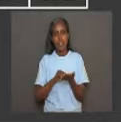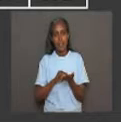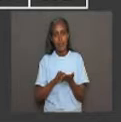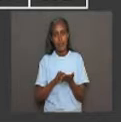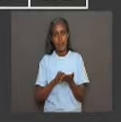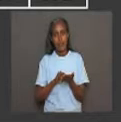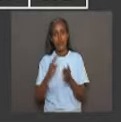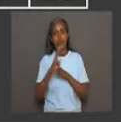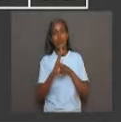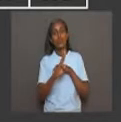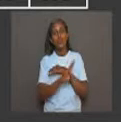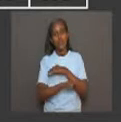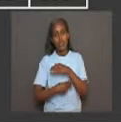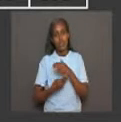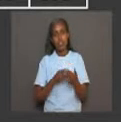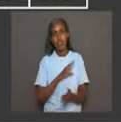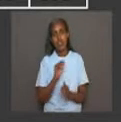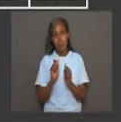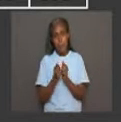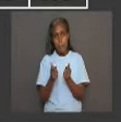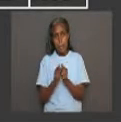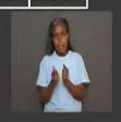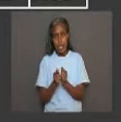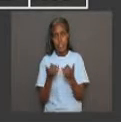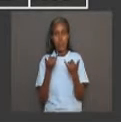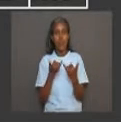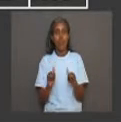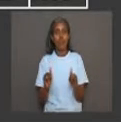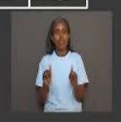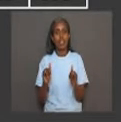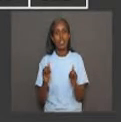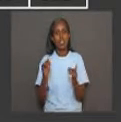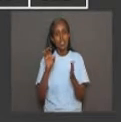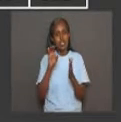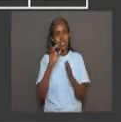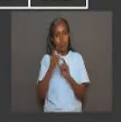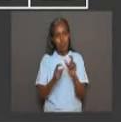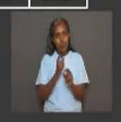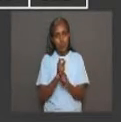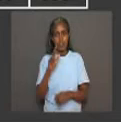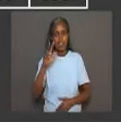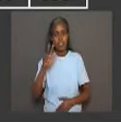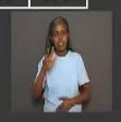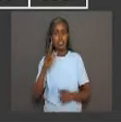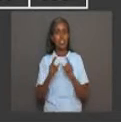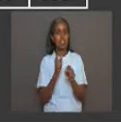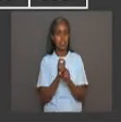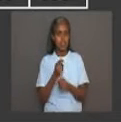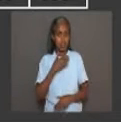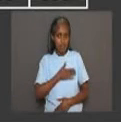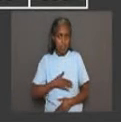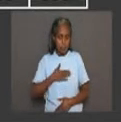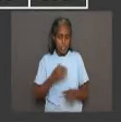teff, wheat, and maize over the course of 3 years.